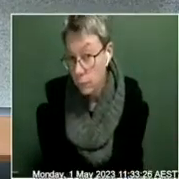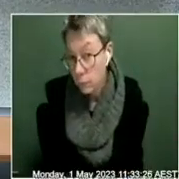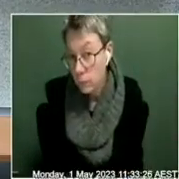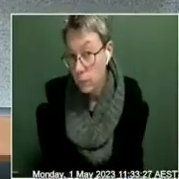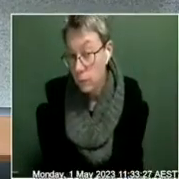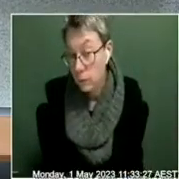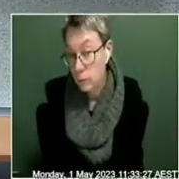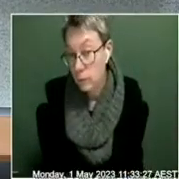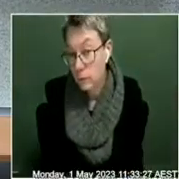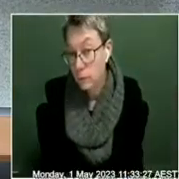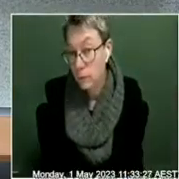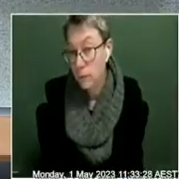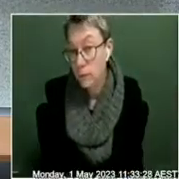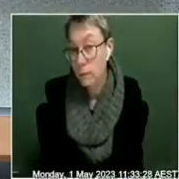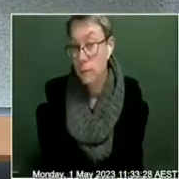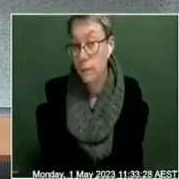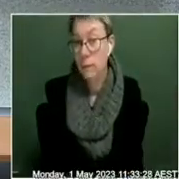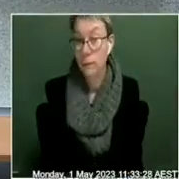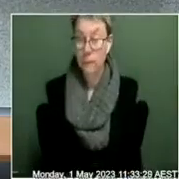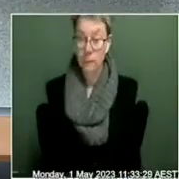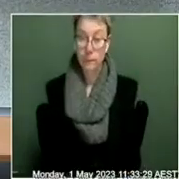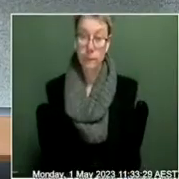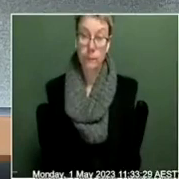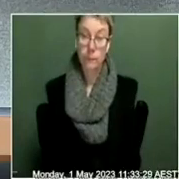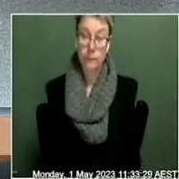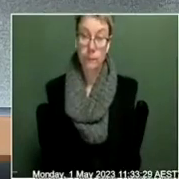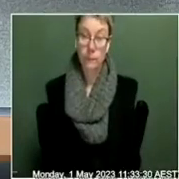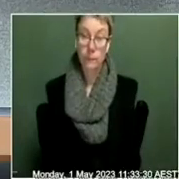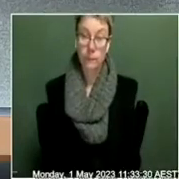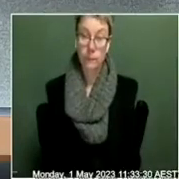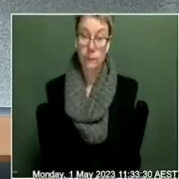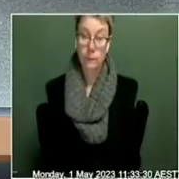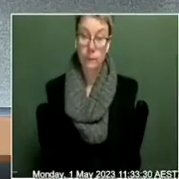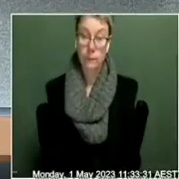I was going to talk about accountability, which you may